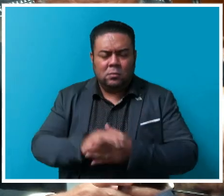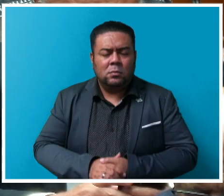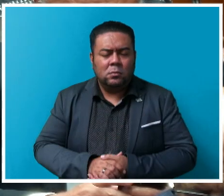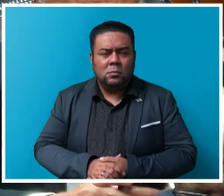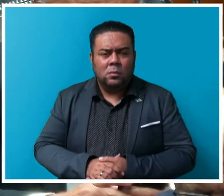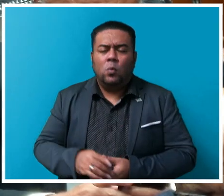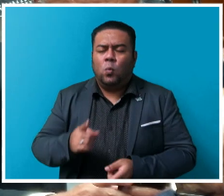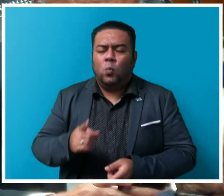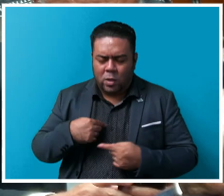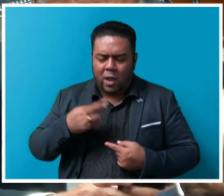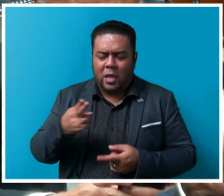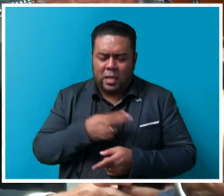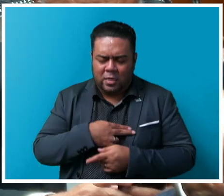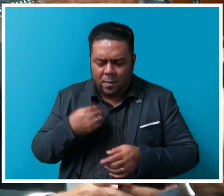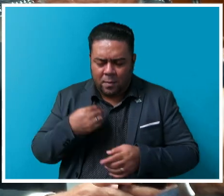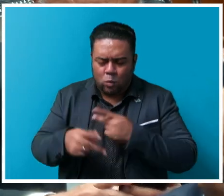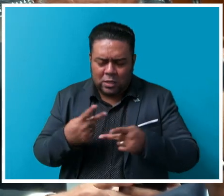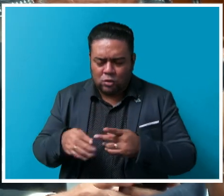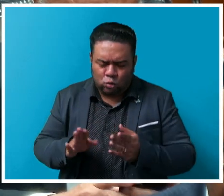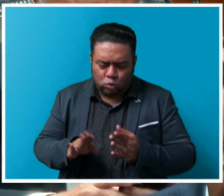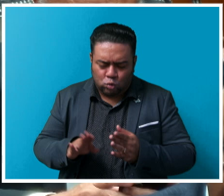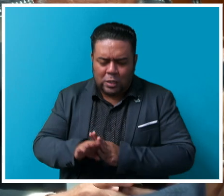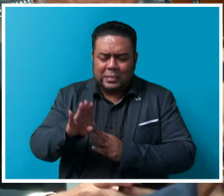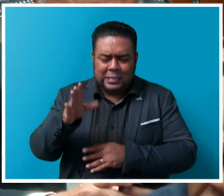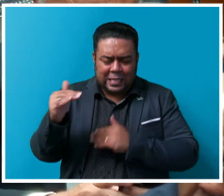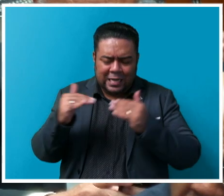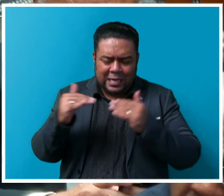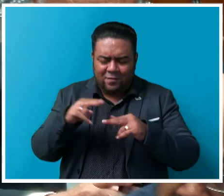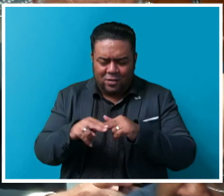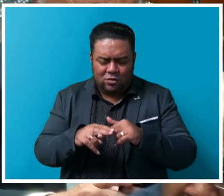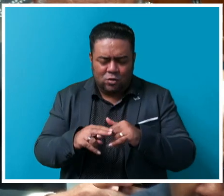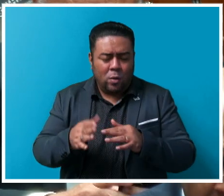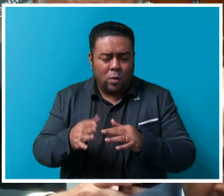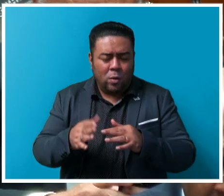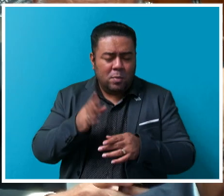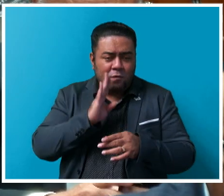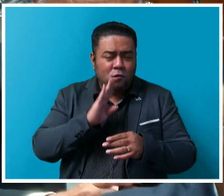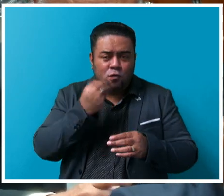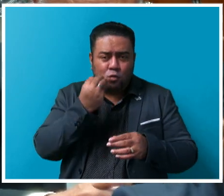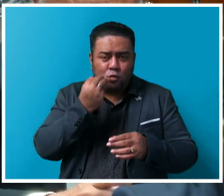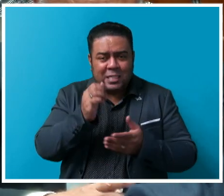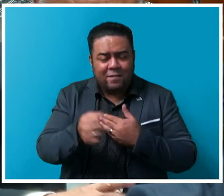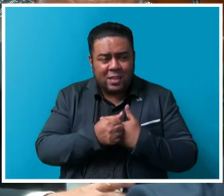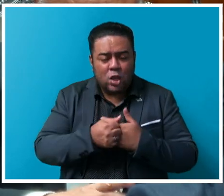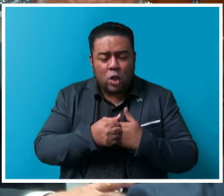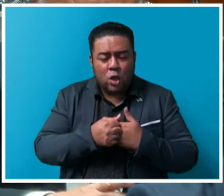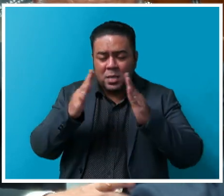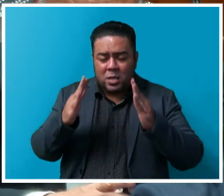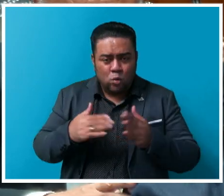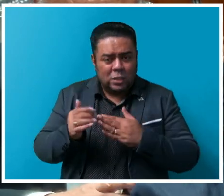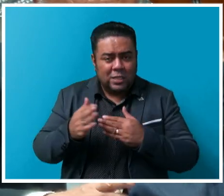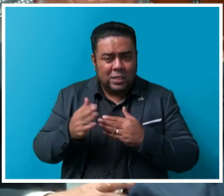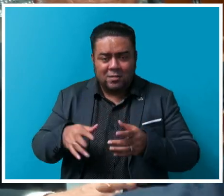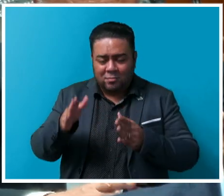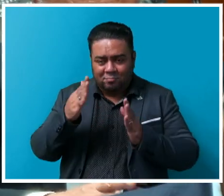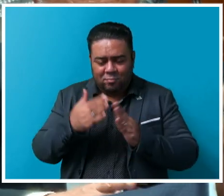in the process of endeavoring to raise standards in Fiji, whether it be food safety or building standards, and we